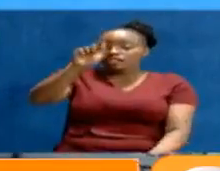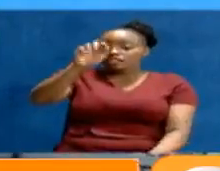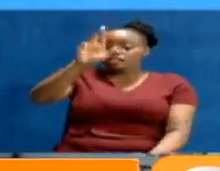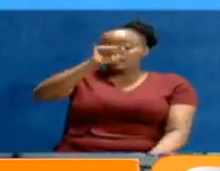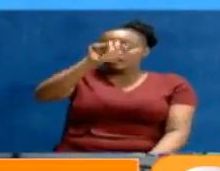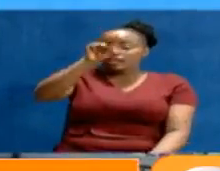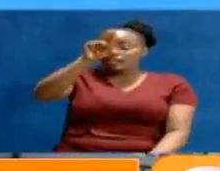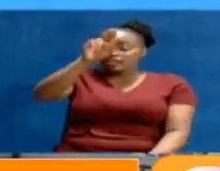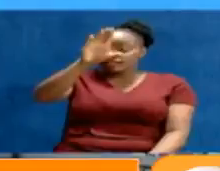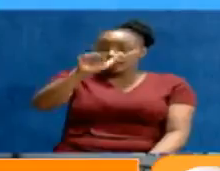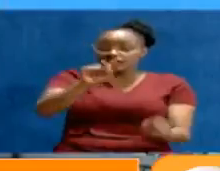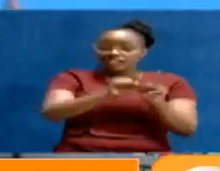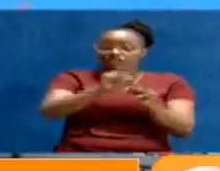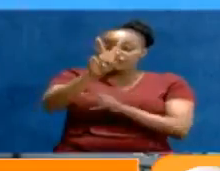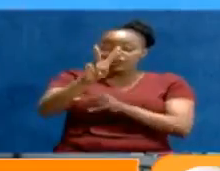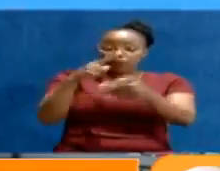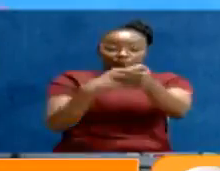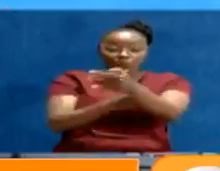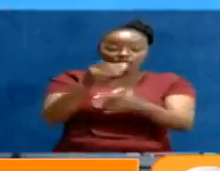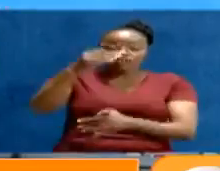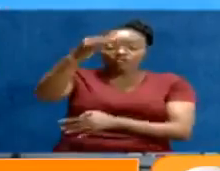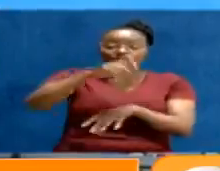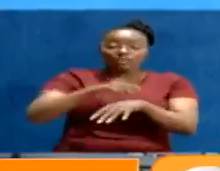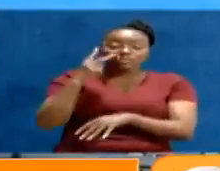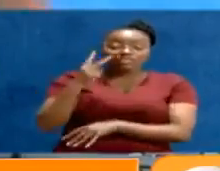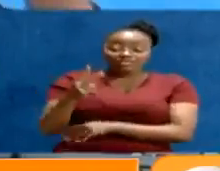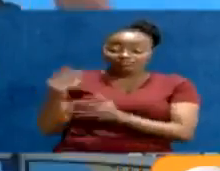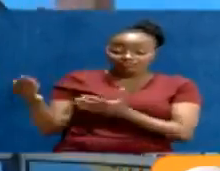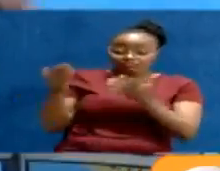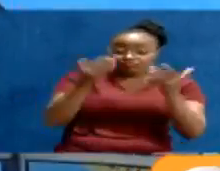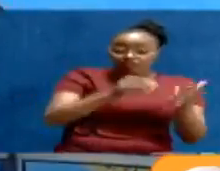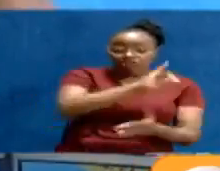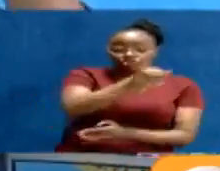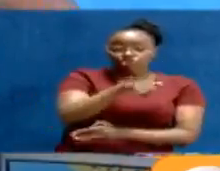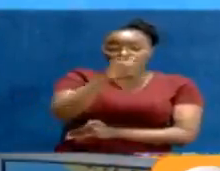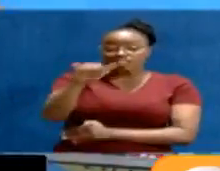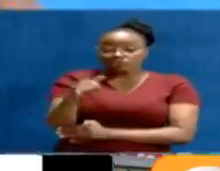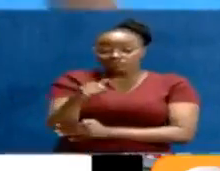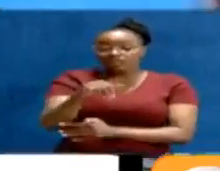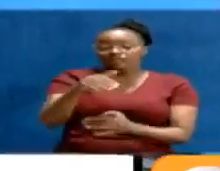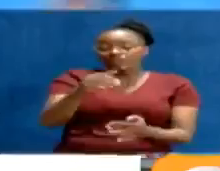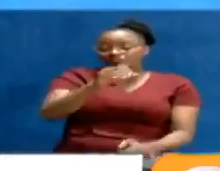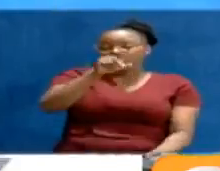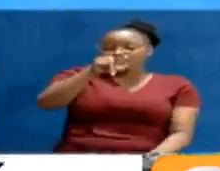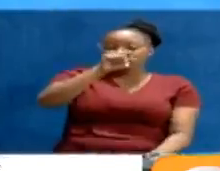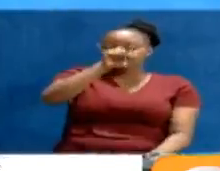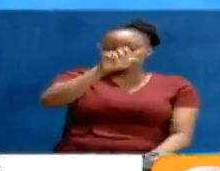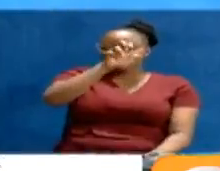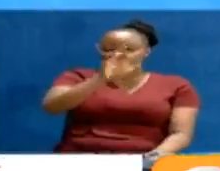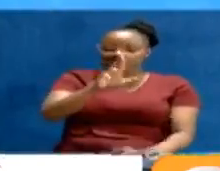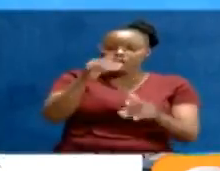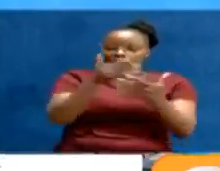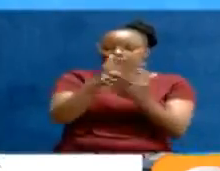the second dose. So in the future, when you see us bringing in Johnson & Johnson, Pfizer, or any other